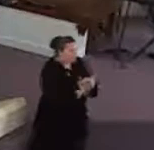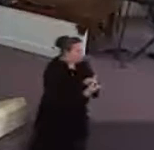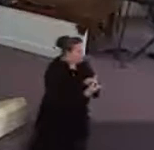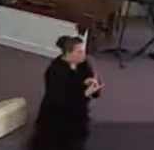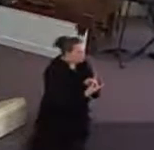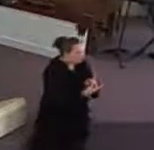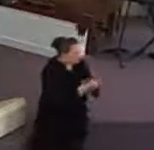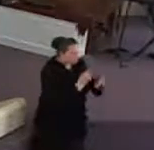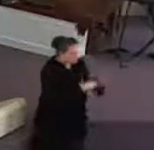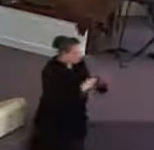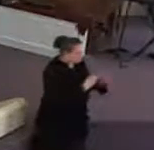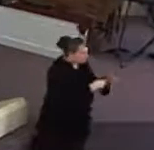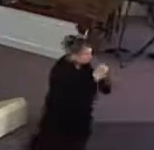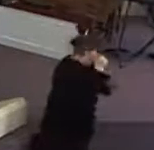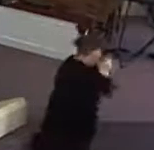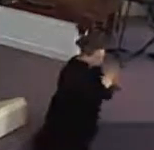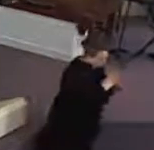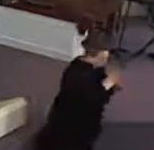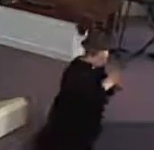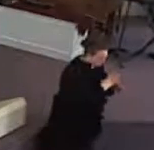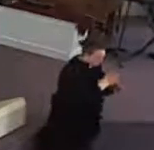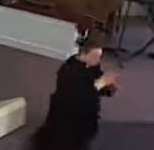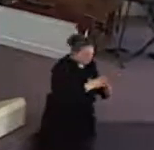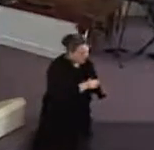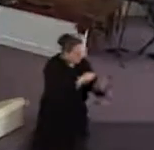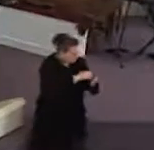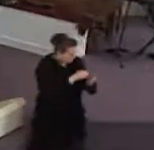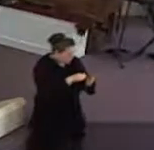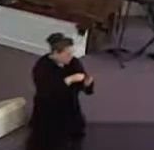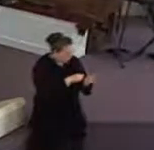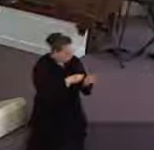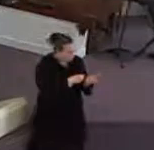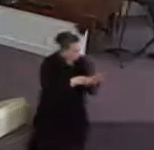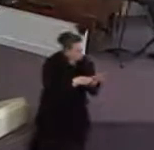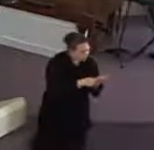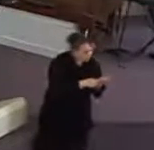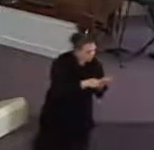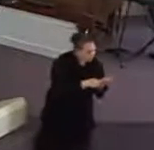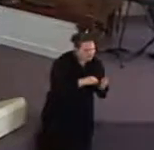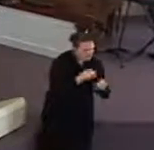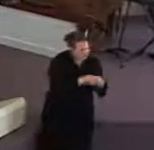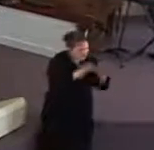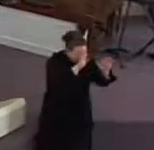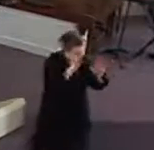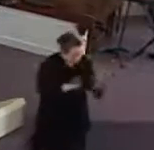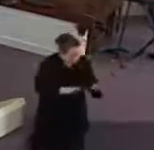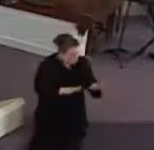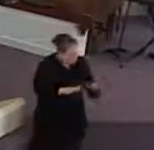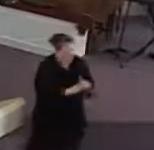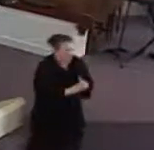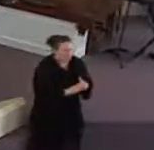pulpit. And the attack was printed in the London newspaper. And so the next Sunday, the press was gathered at Parker's